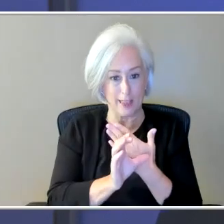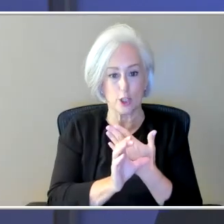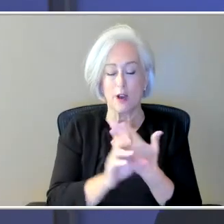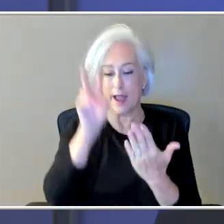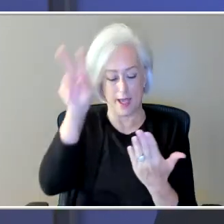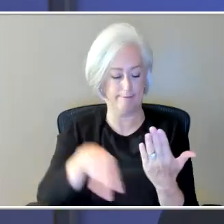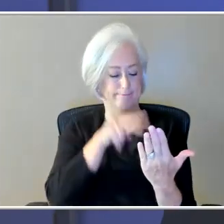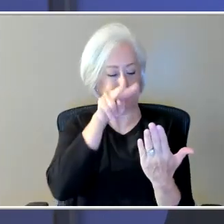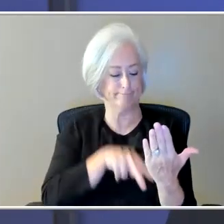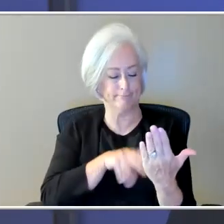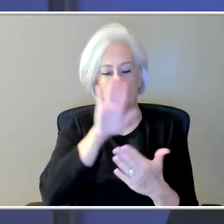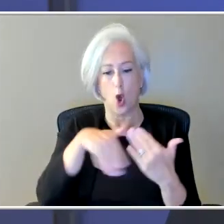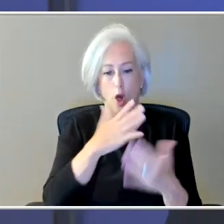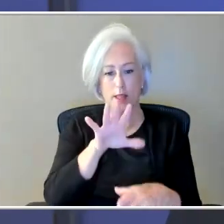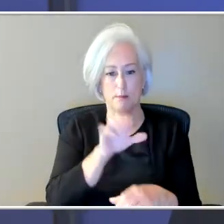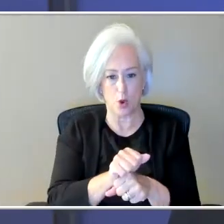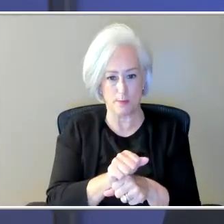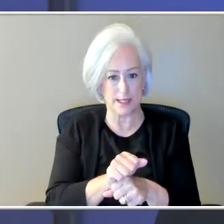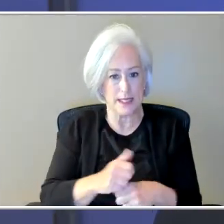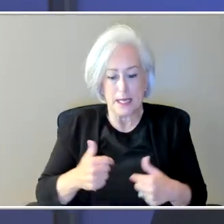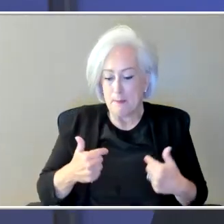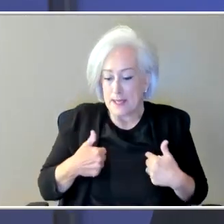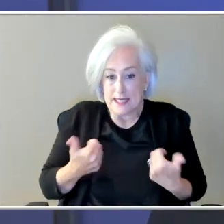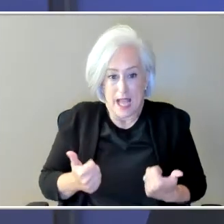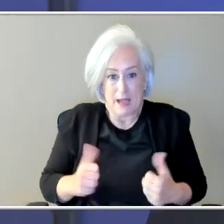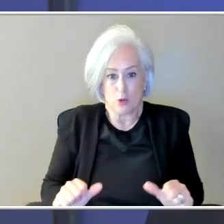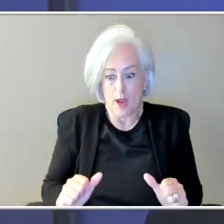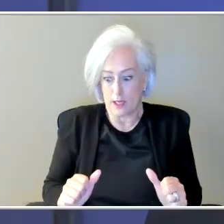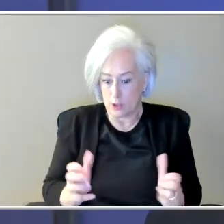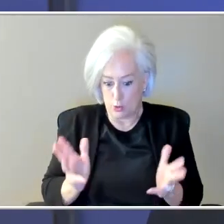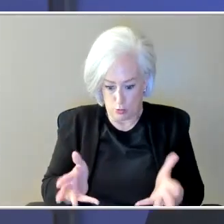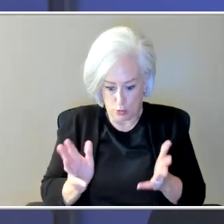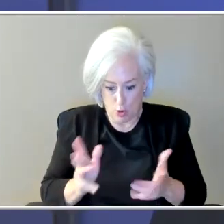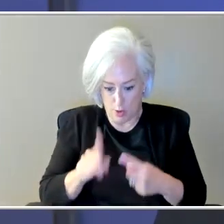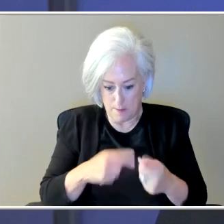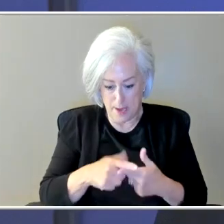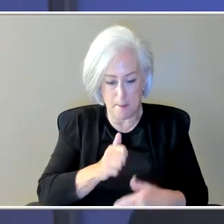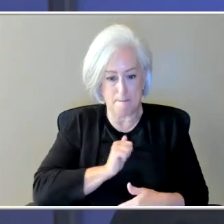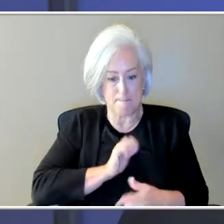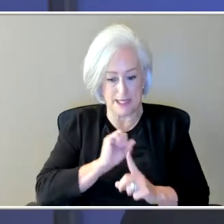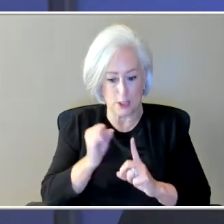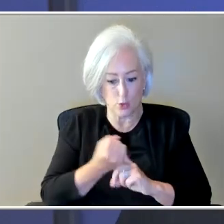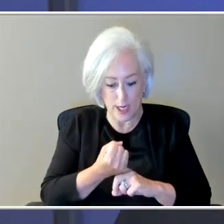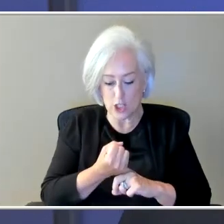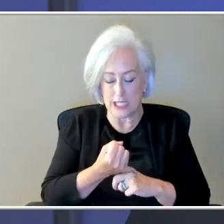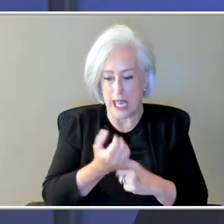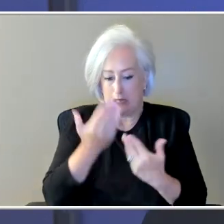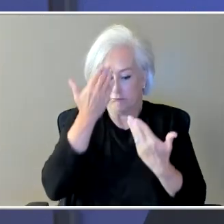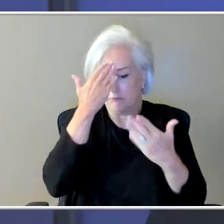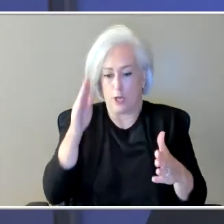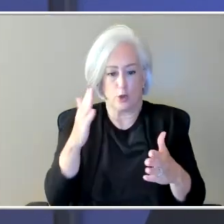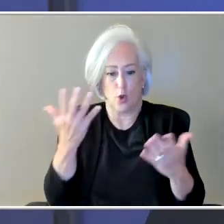because I'm trying to speak to this with no knowledge of what I'm going to do, and then explain it to my support system so that they can